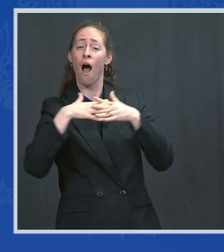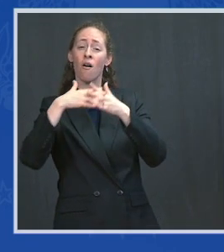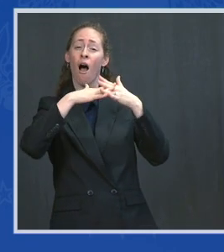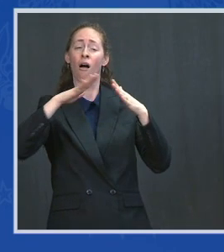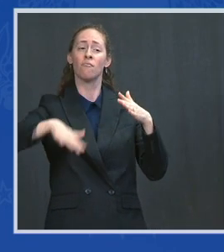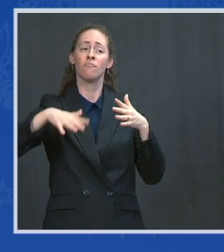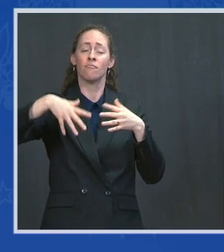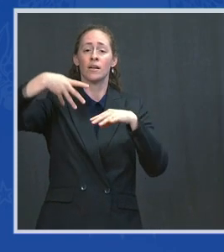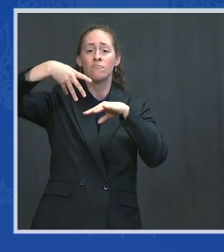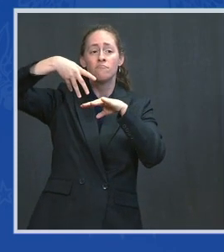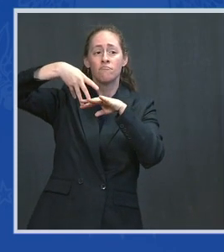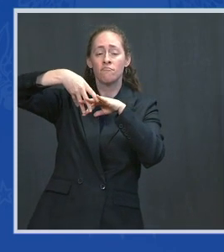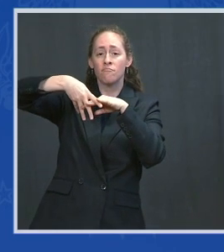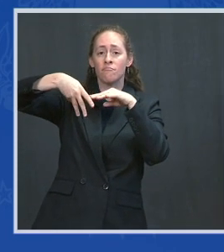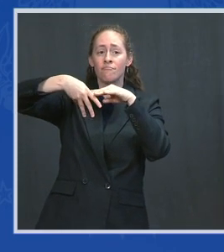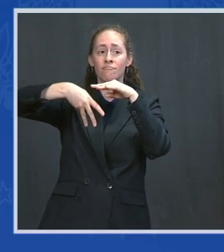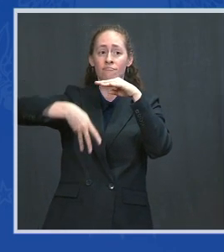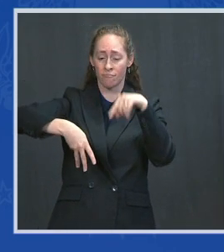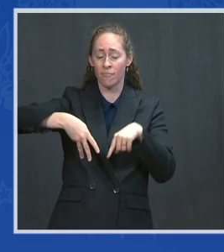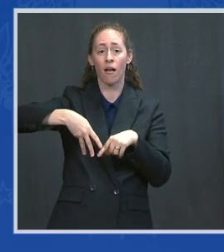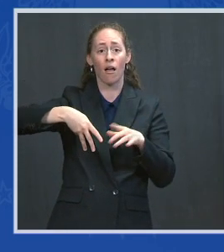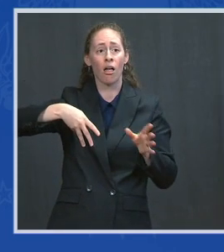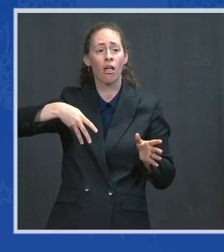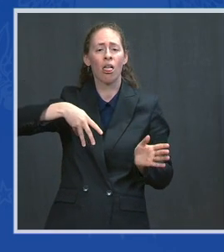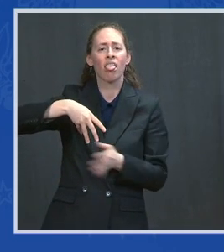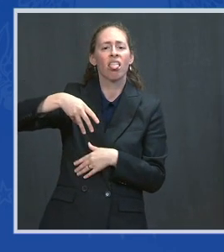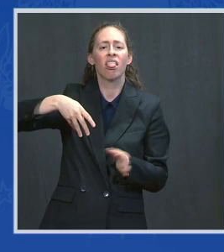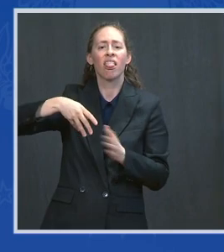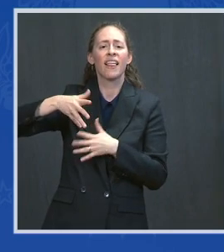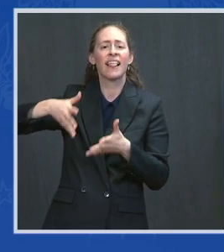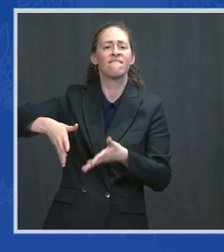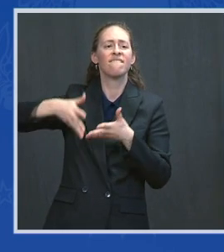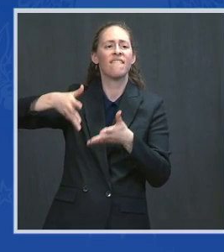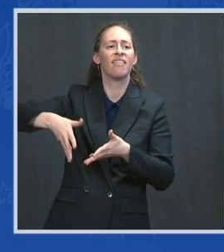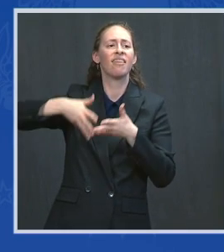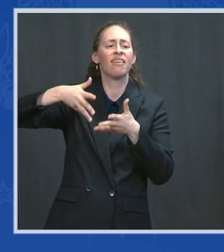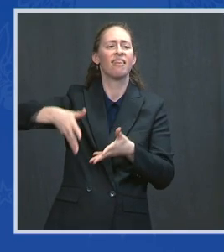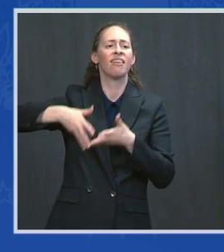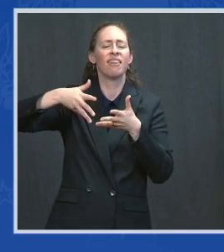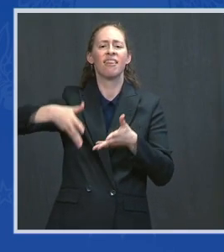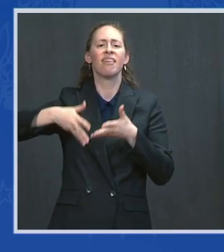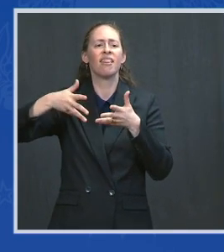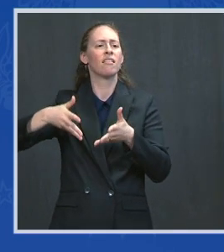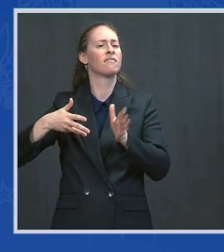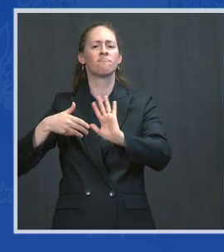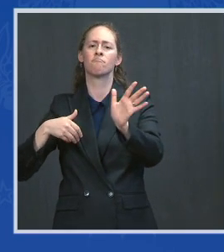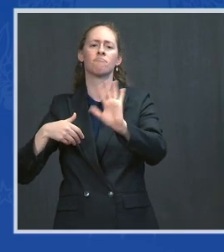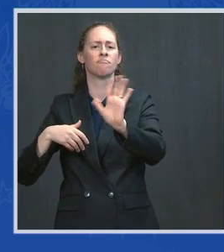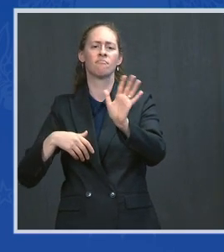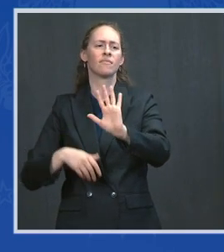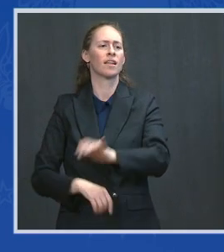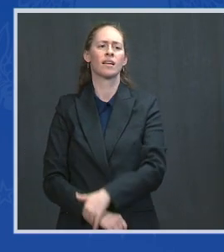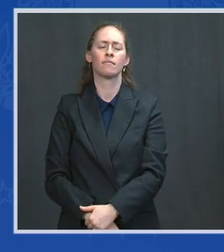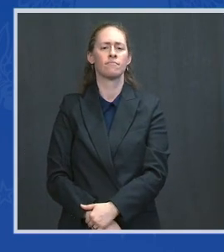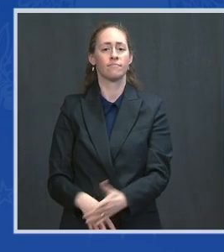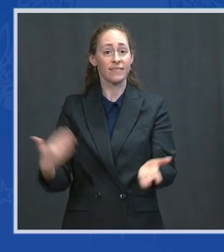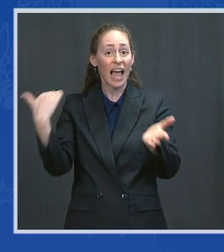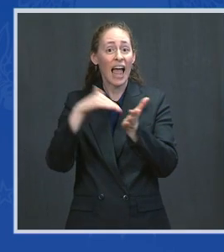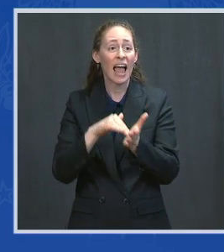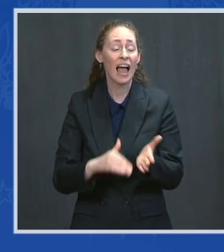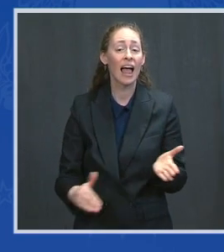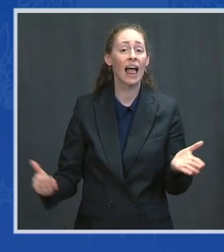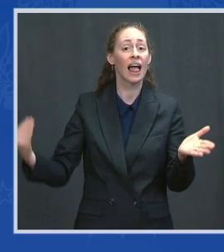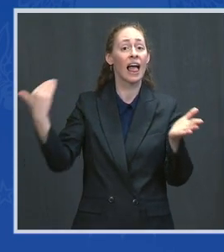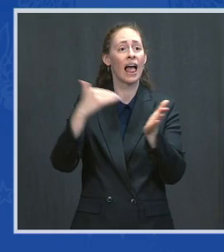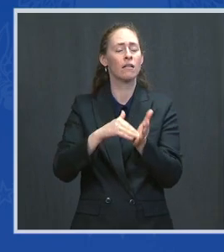away like it has been in other moments in our history and happening again. I looked at